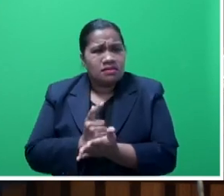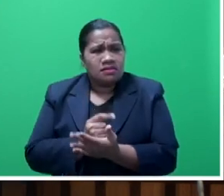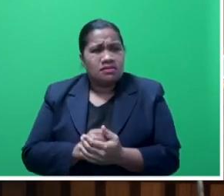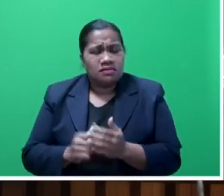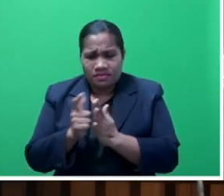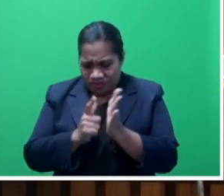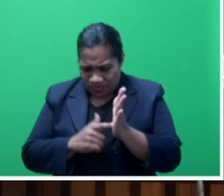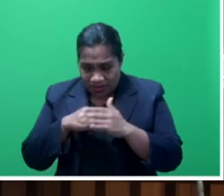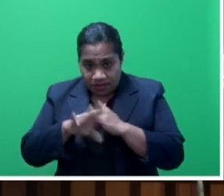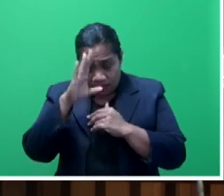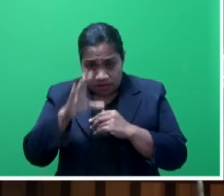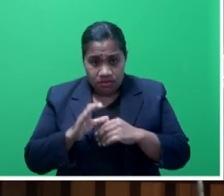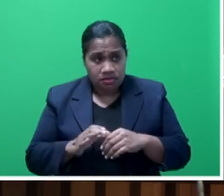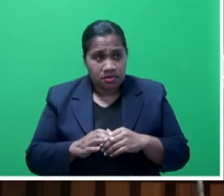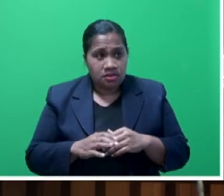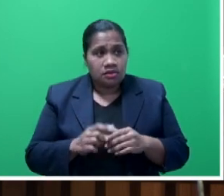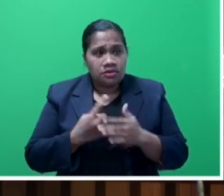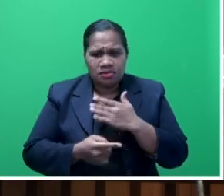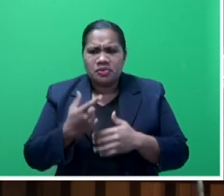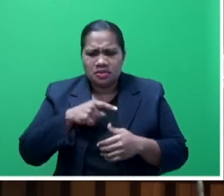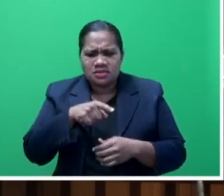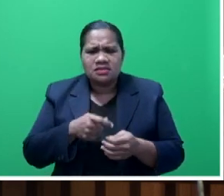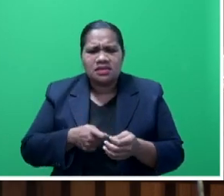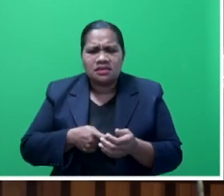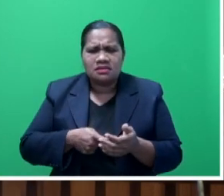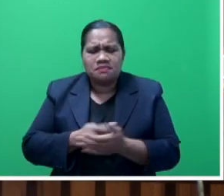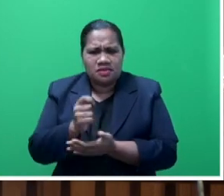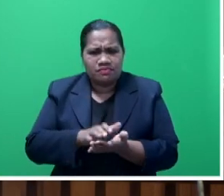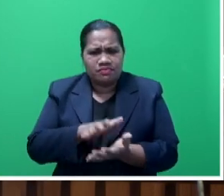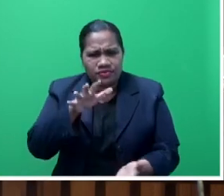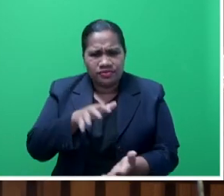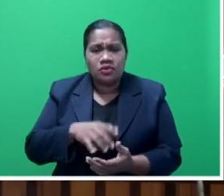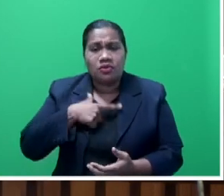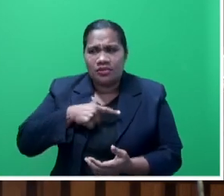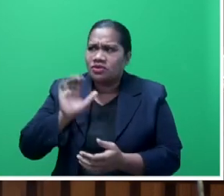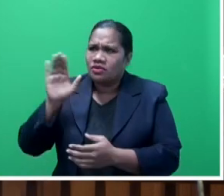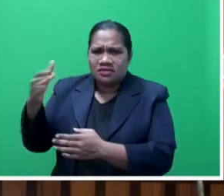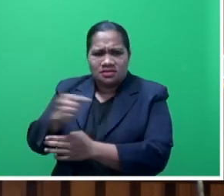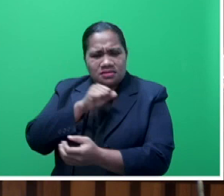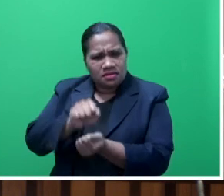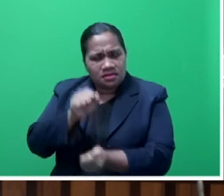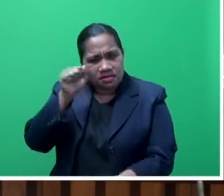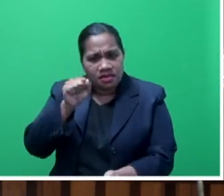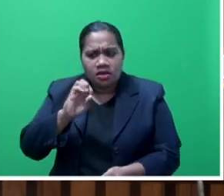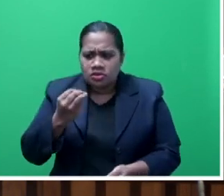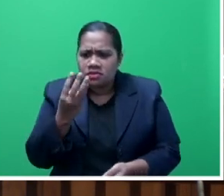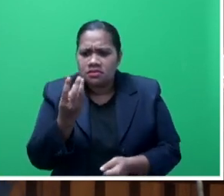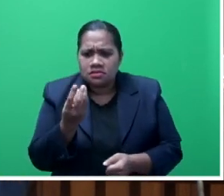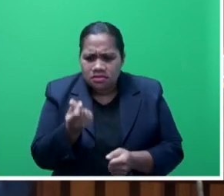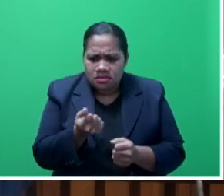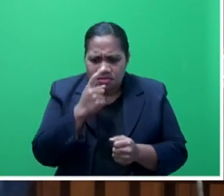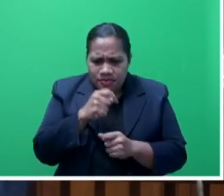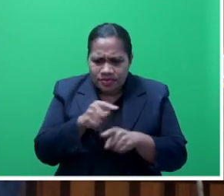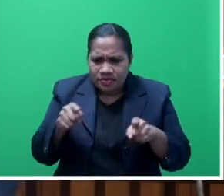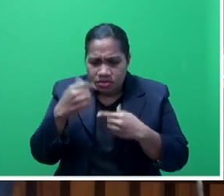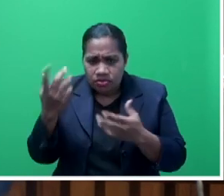firms actually used to charge investors large amounts of money simply to get a foreign investment certificate. And perhaps some of the people that Honorable Prasad is speaking